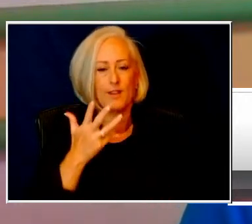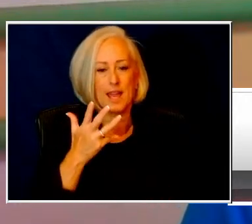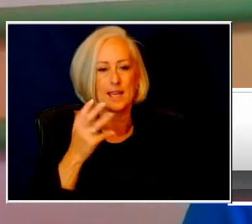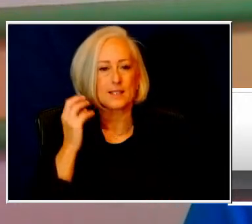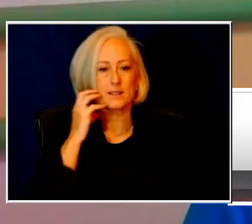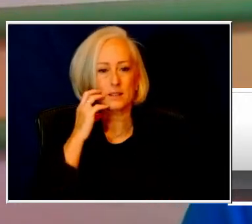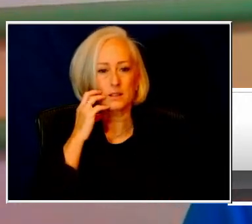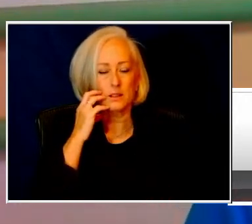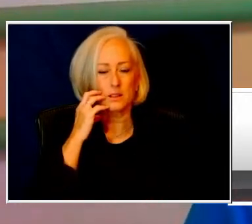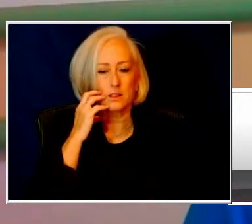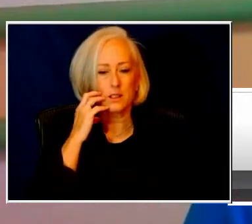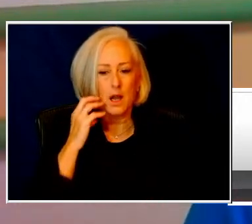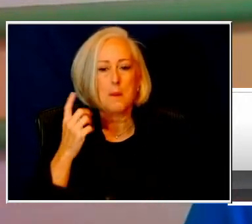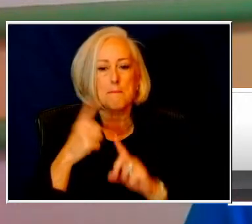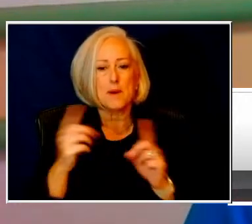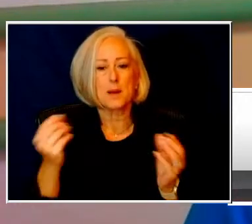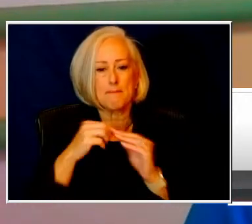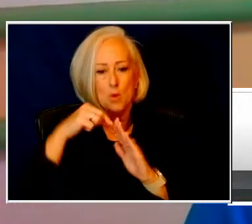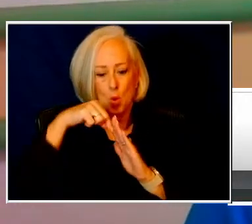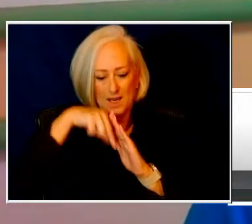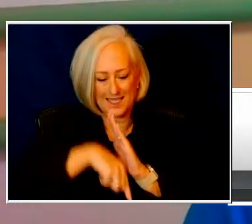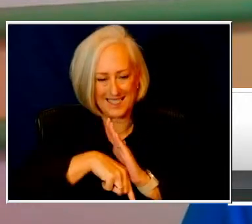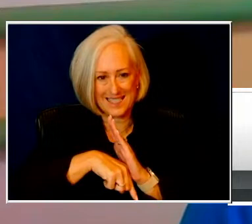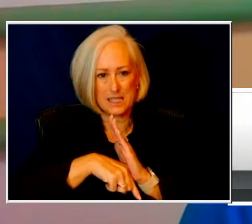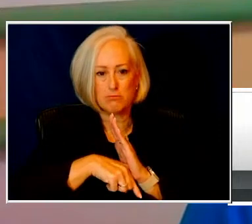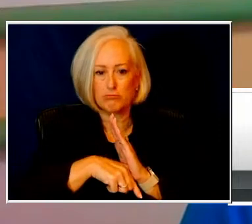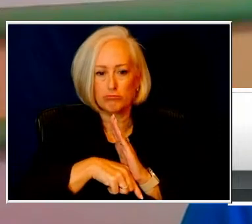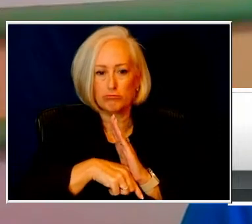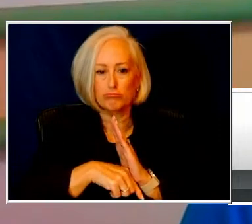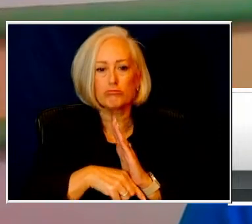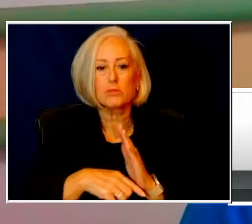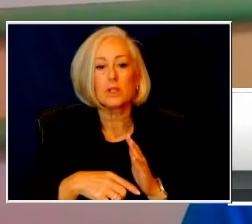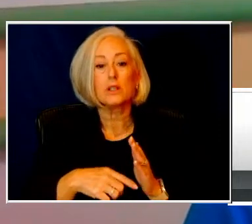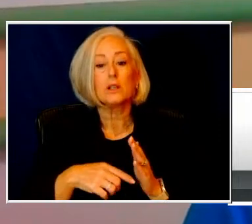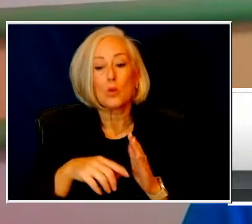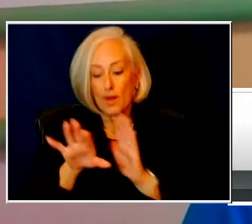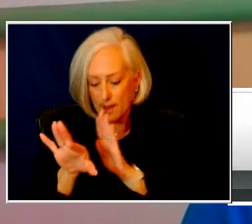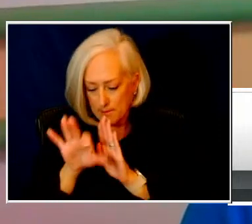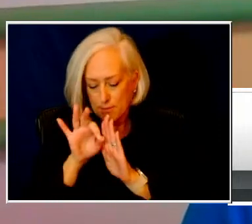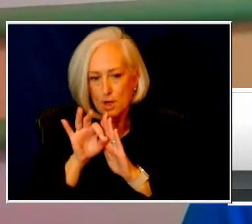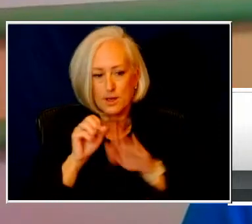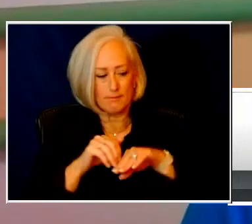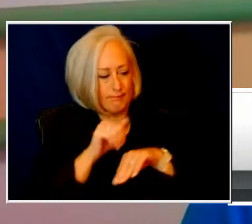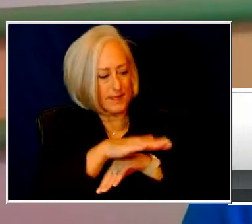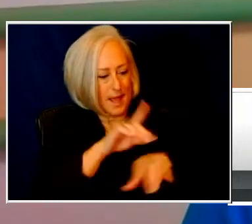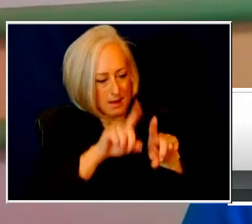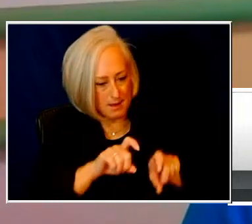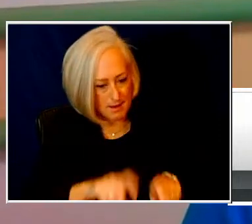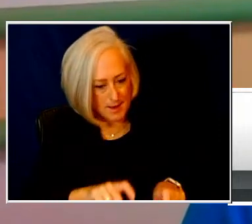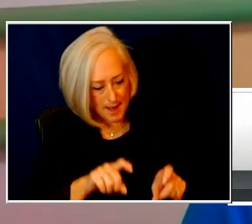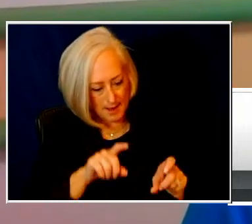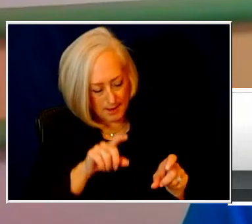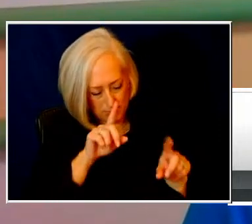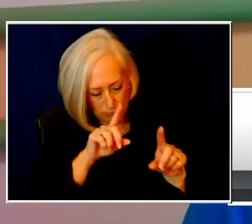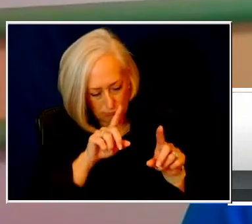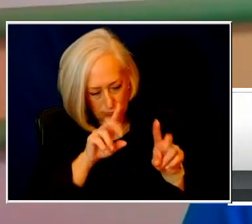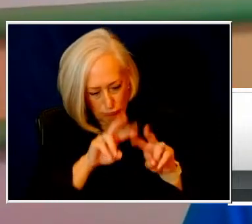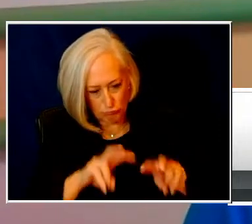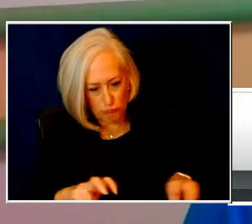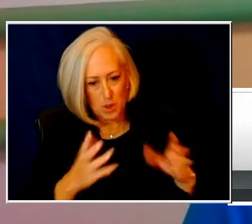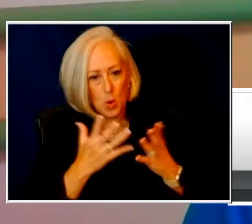much deeper than that. And they did a biopsy and it was a type of tumor that didn't